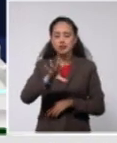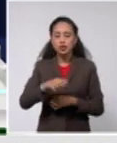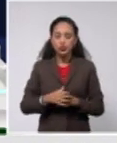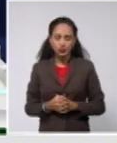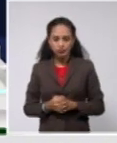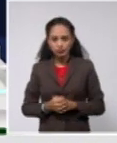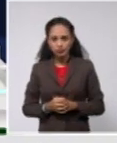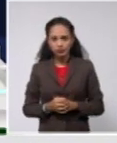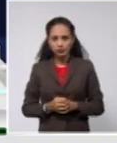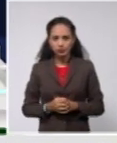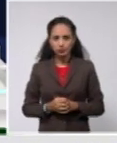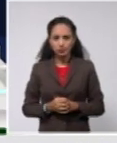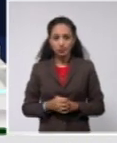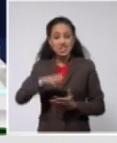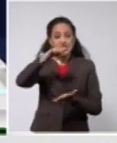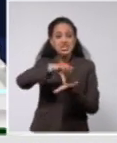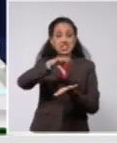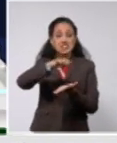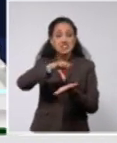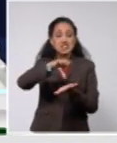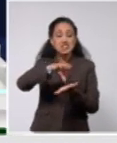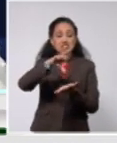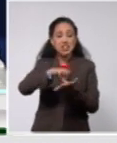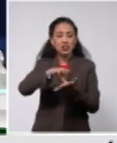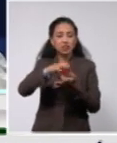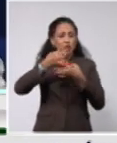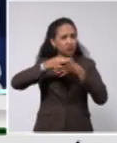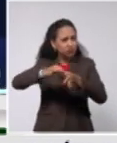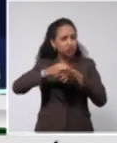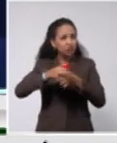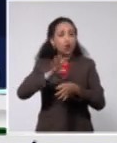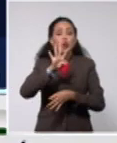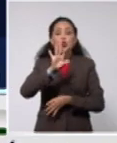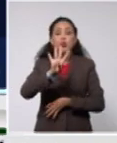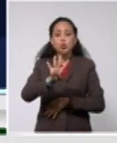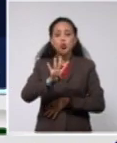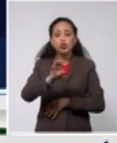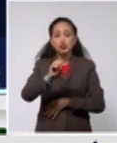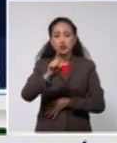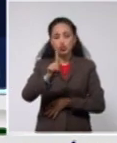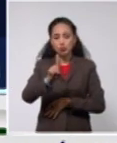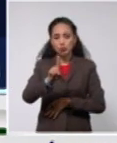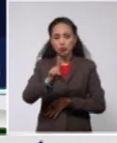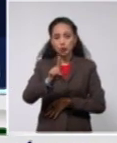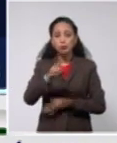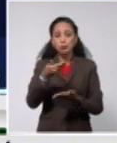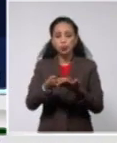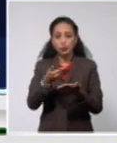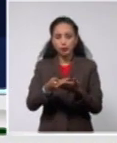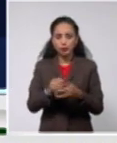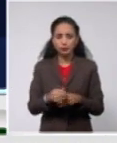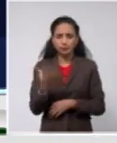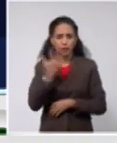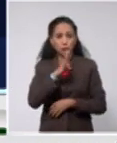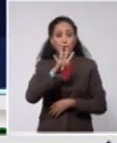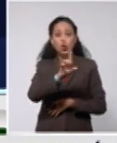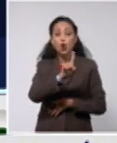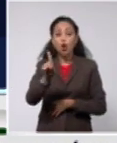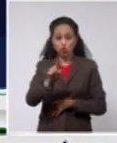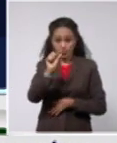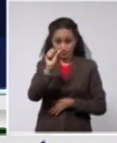333 in the Civil Defense Laboratories, 300 in the Fructuoso Rodriguez Hospital,